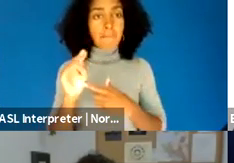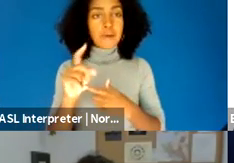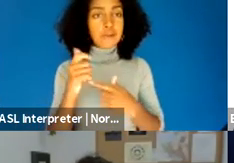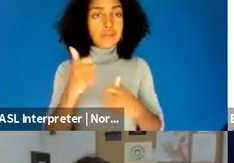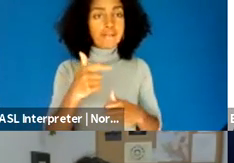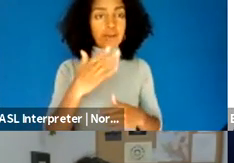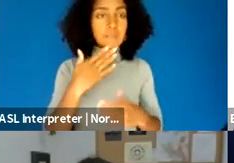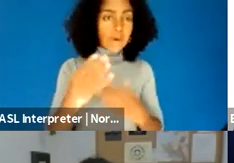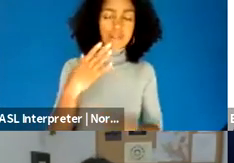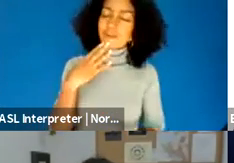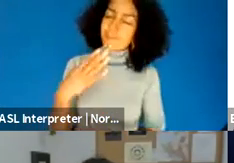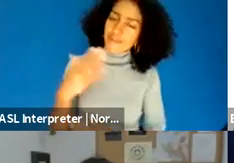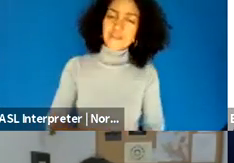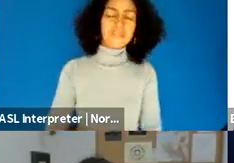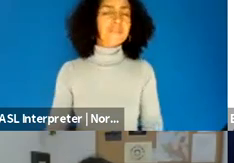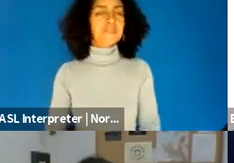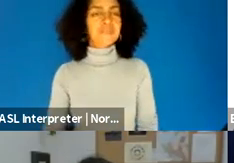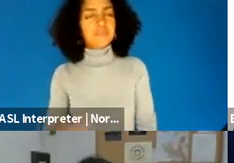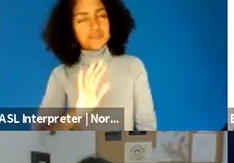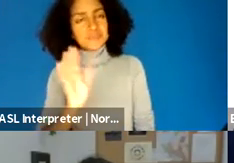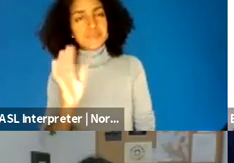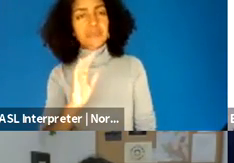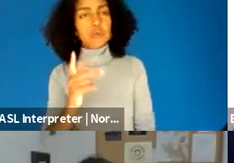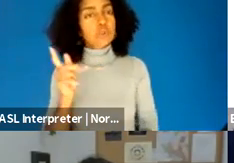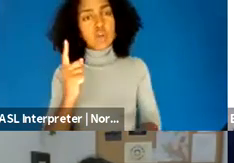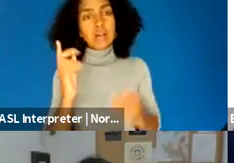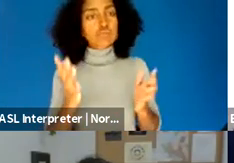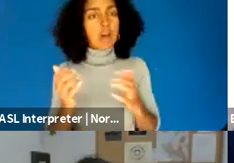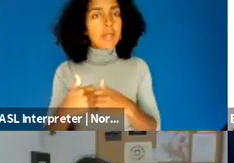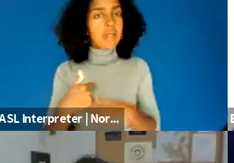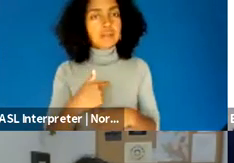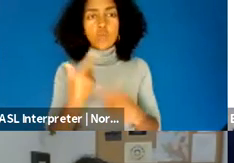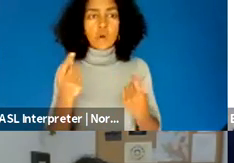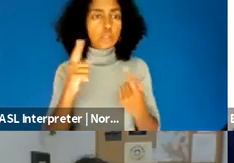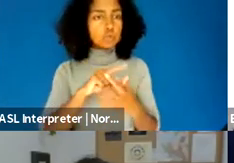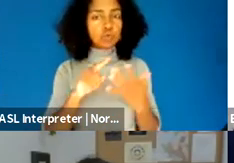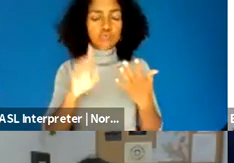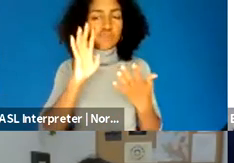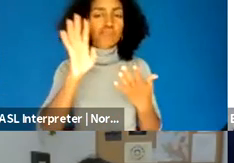Good morning. Hey, so let me know, just talk to us. What did you all come up with?